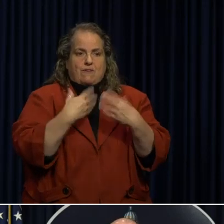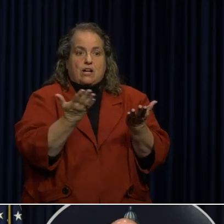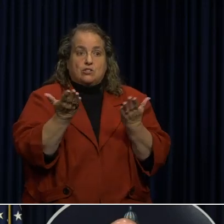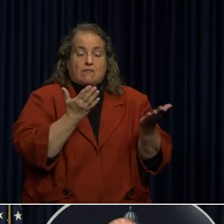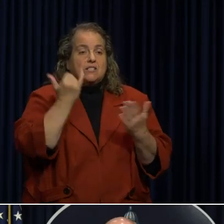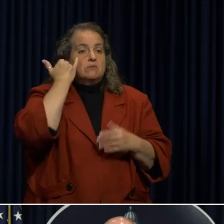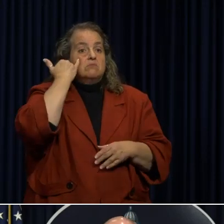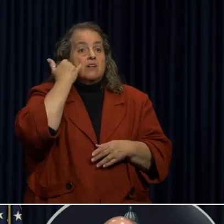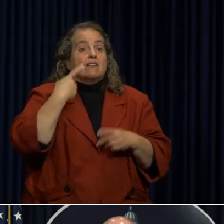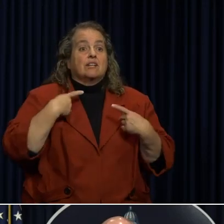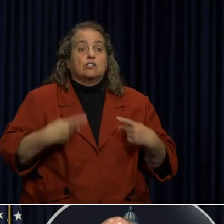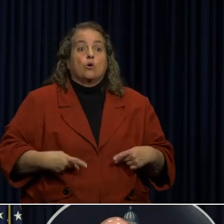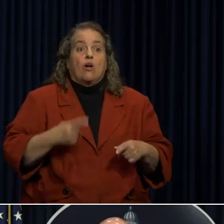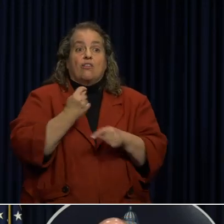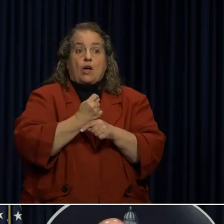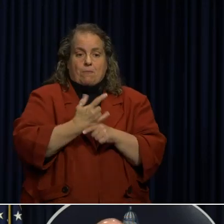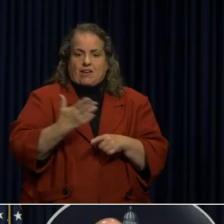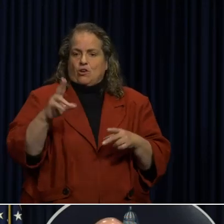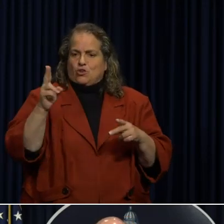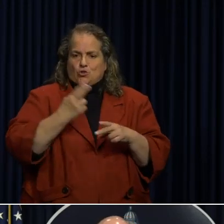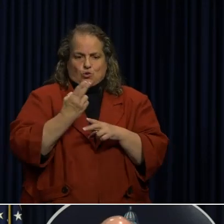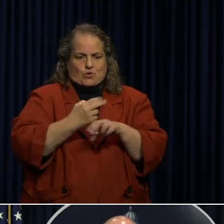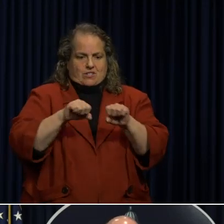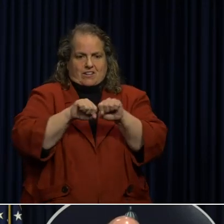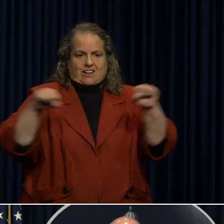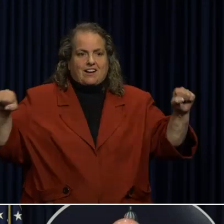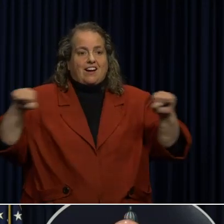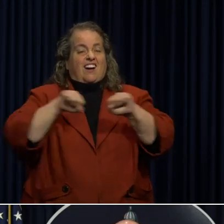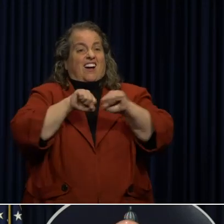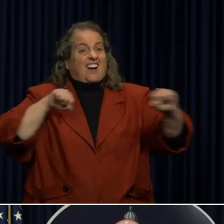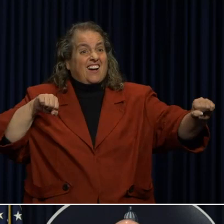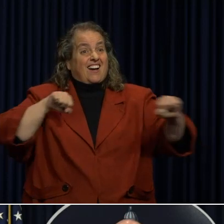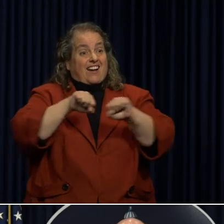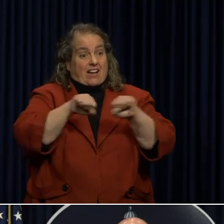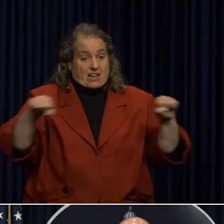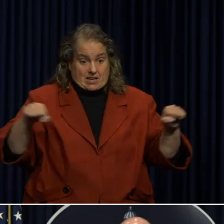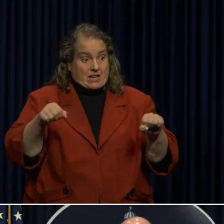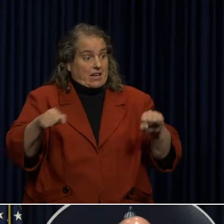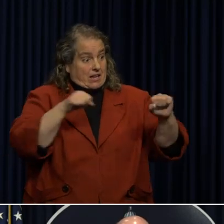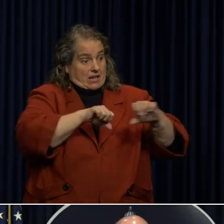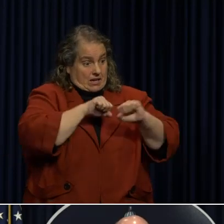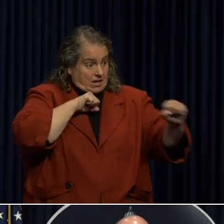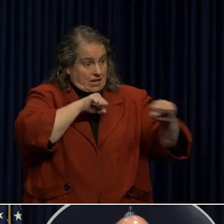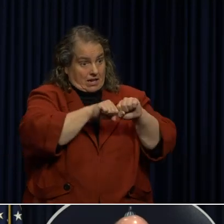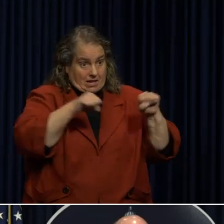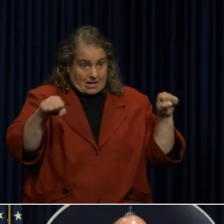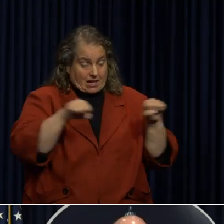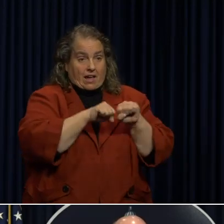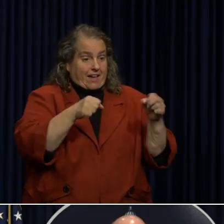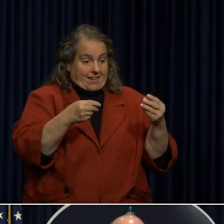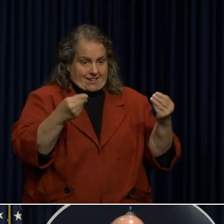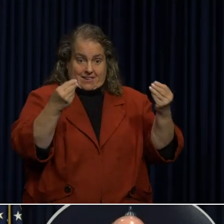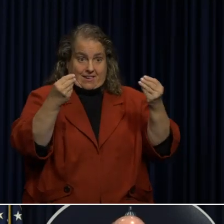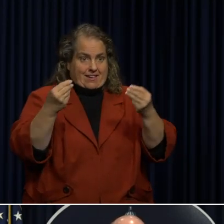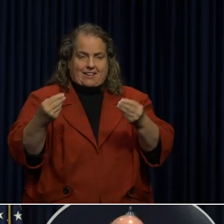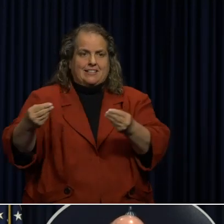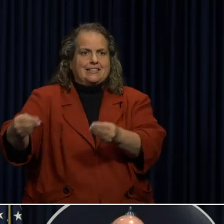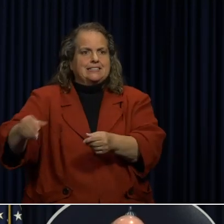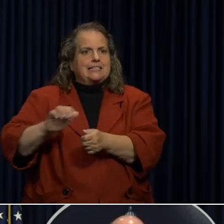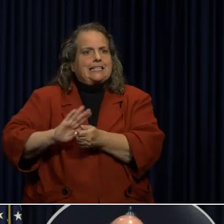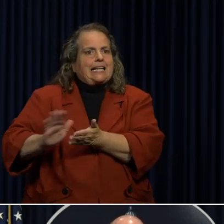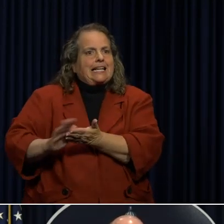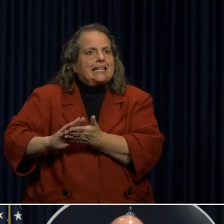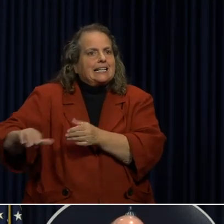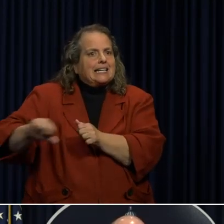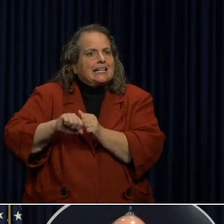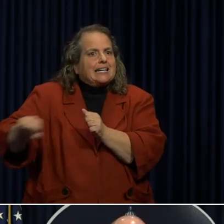So physical therapy uses a lot of devices and adjuncts. And if you're going to use things to touch patients, you have to take extra measure to sanitize all